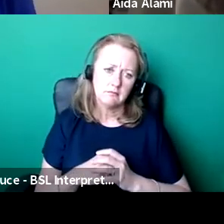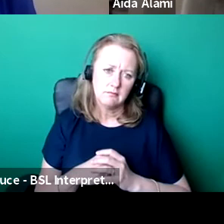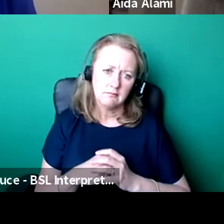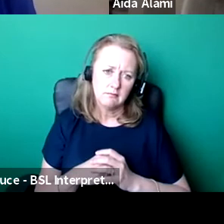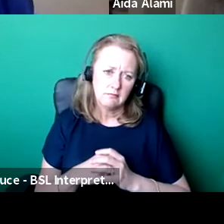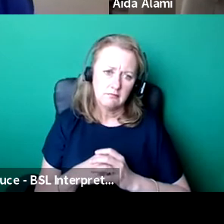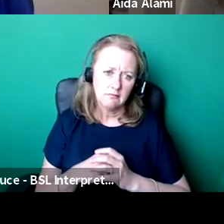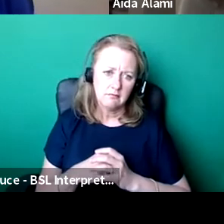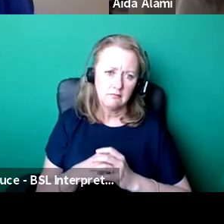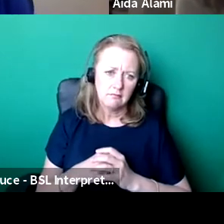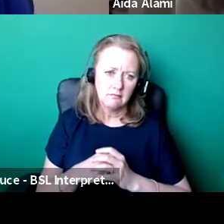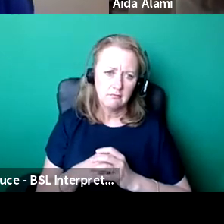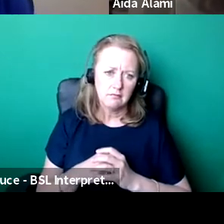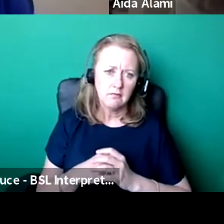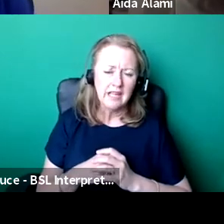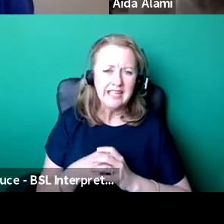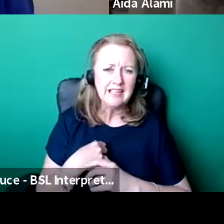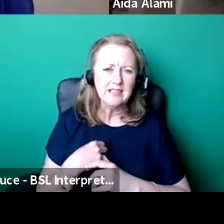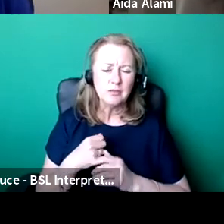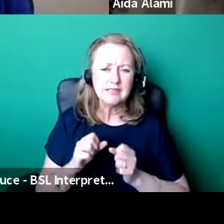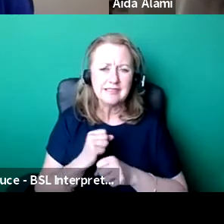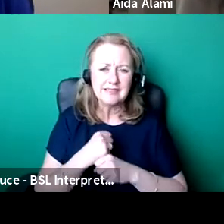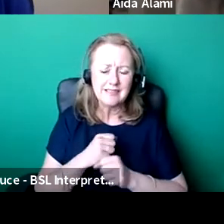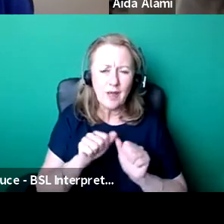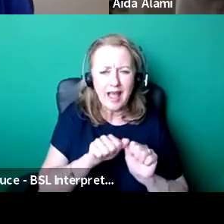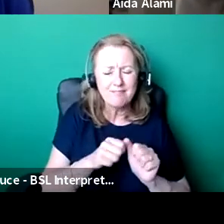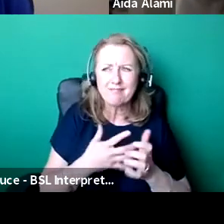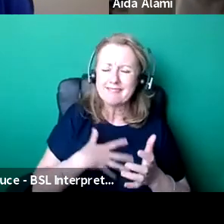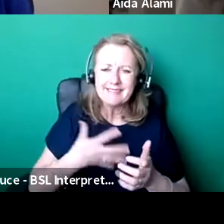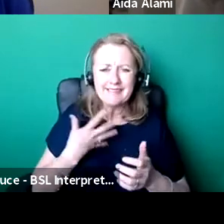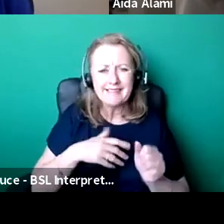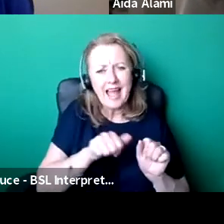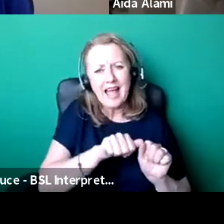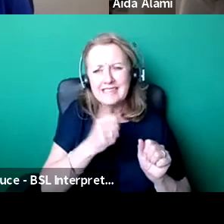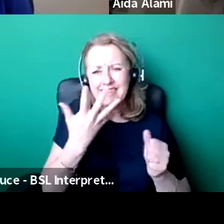do that overview the 10 years after. It just felt like